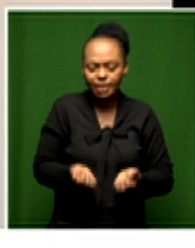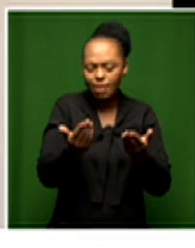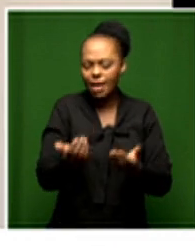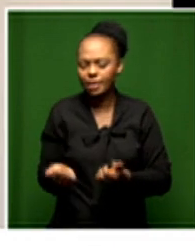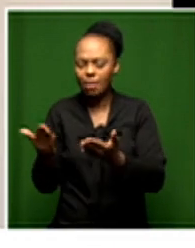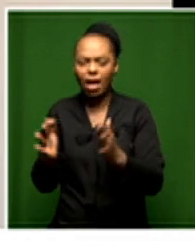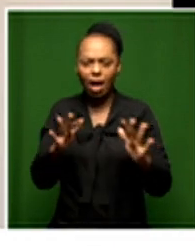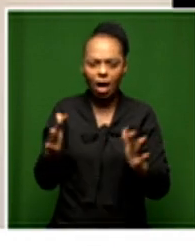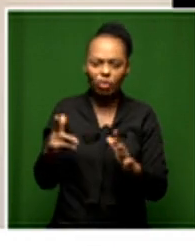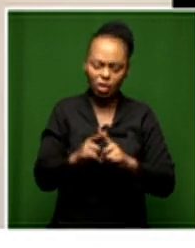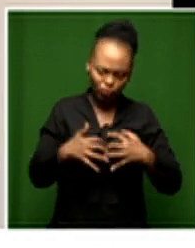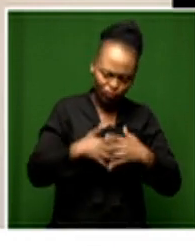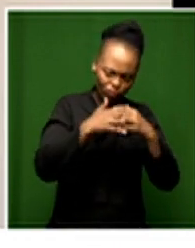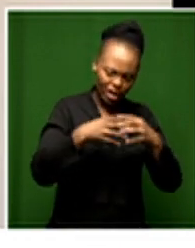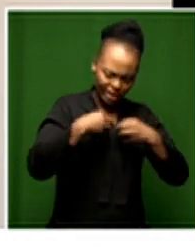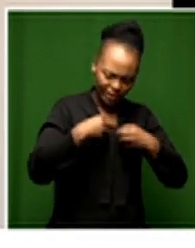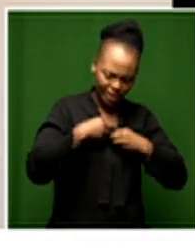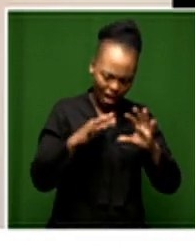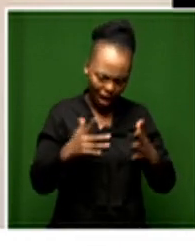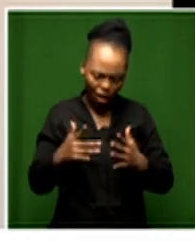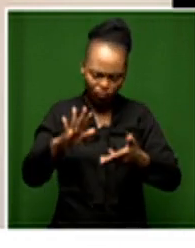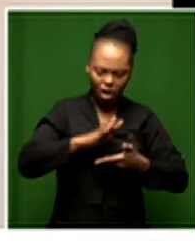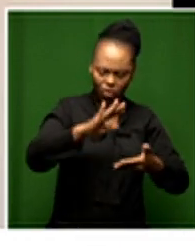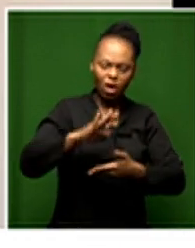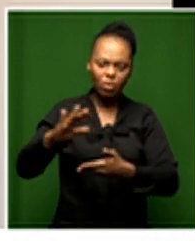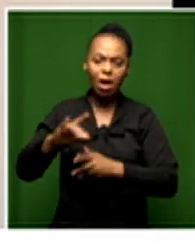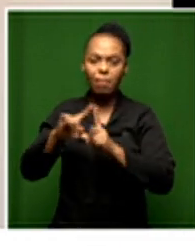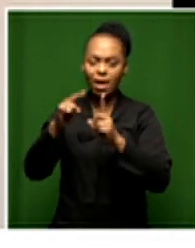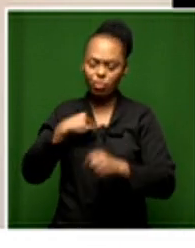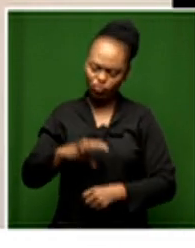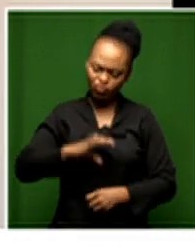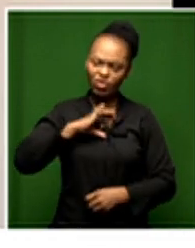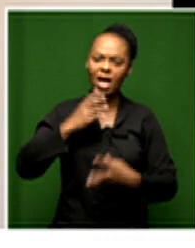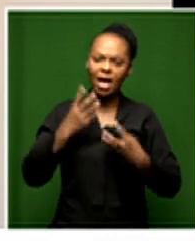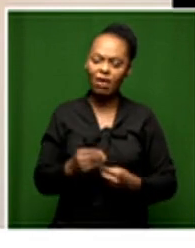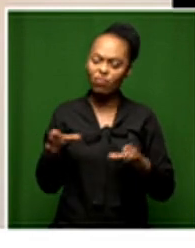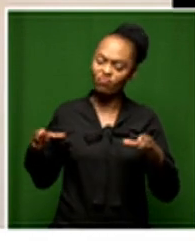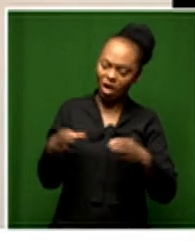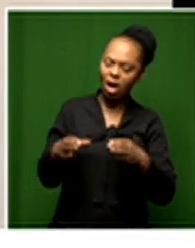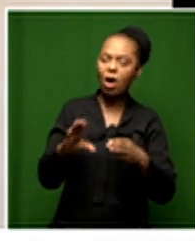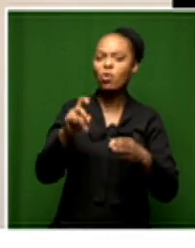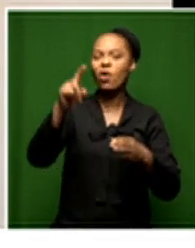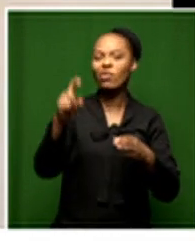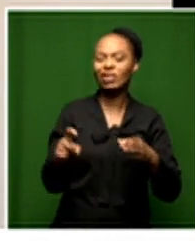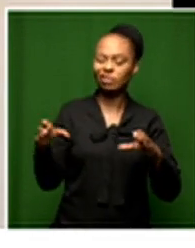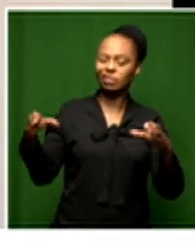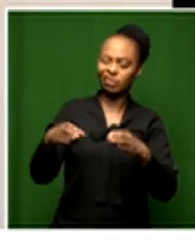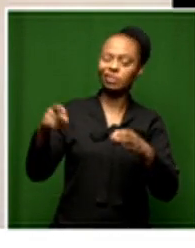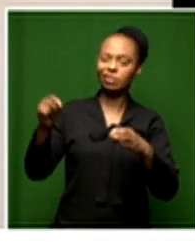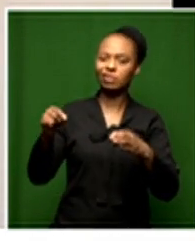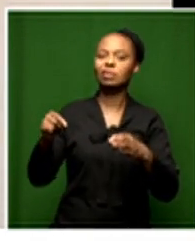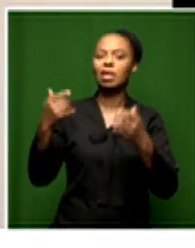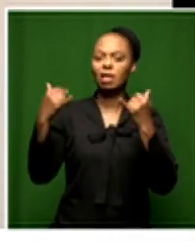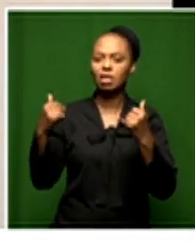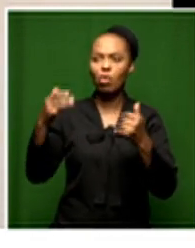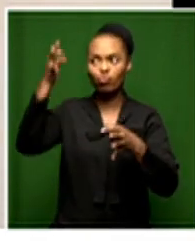the different vaccines. But I'm pretty confident that the Covax international mechanism will play